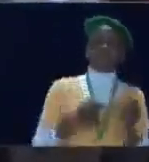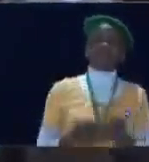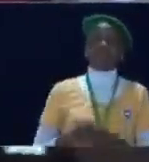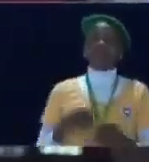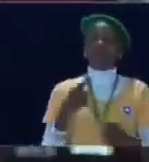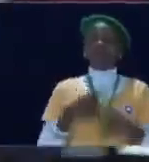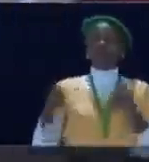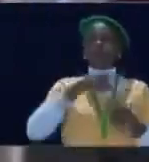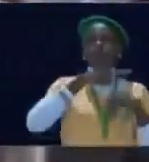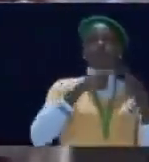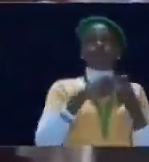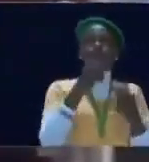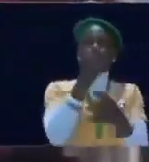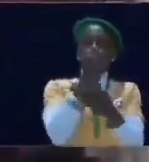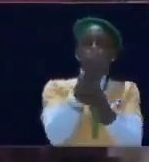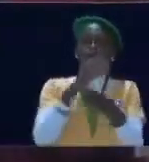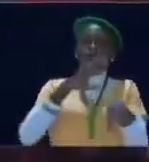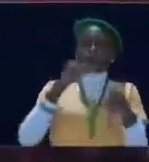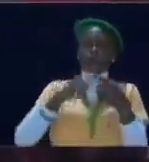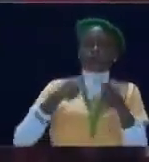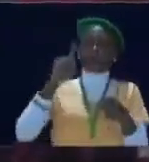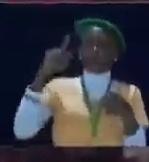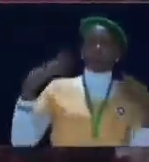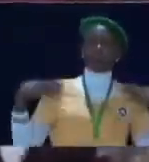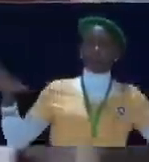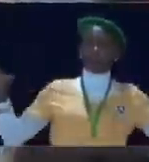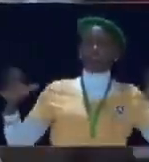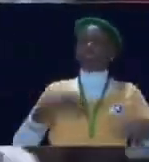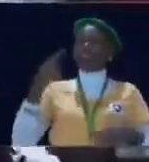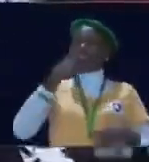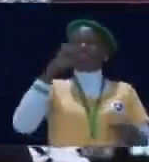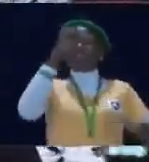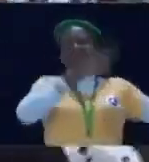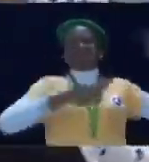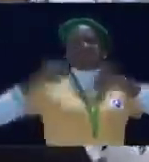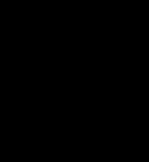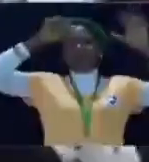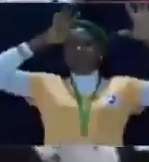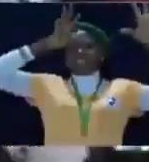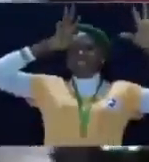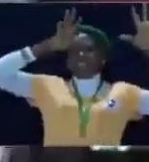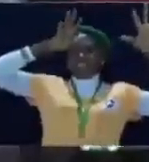but you are going to hold on to one angel and say, Father,